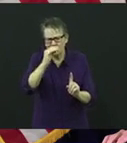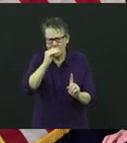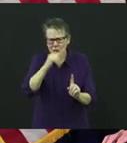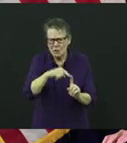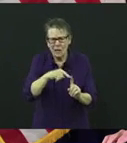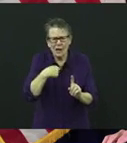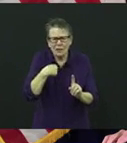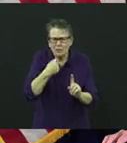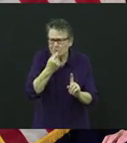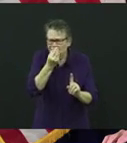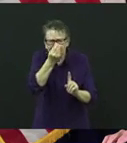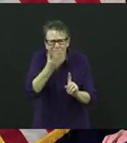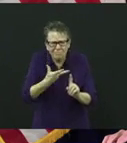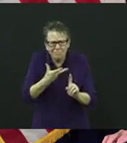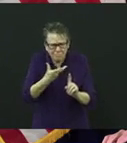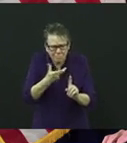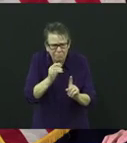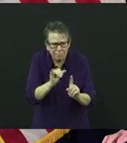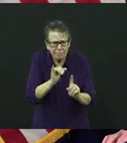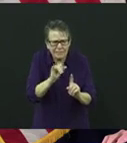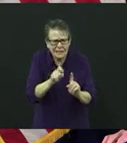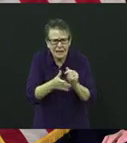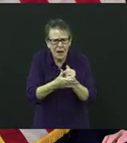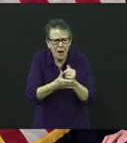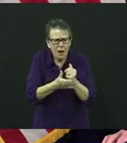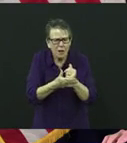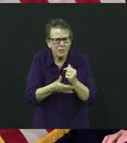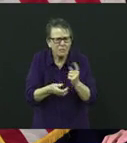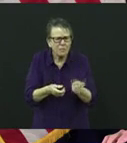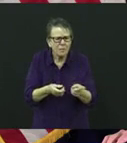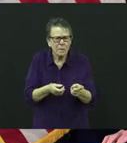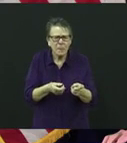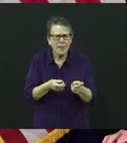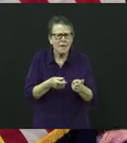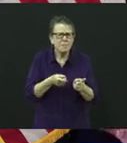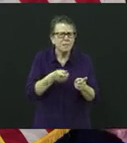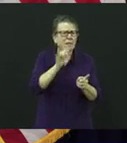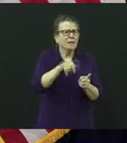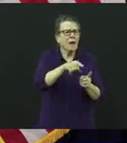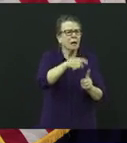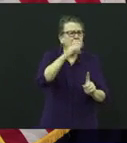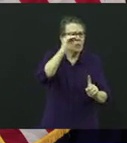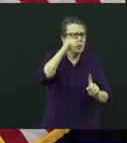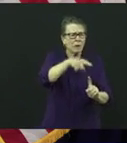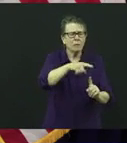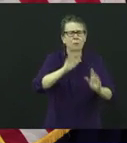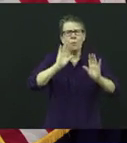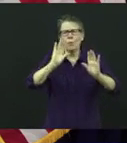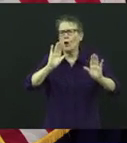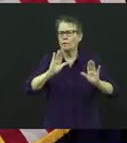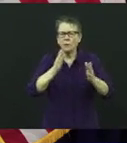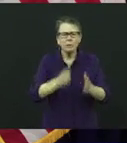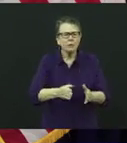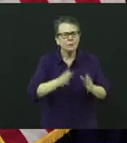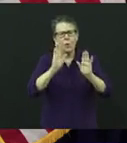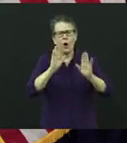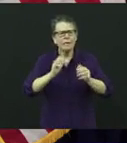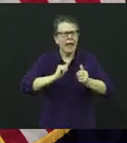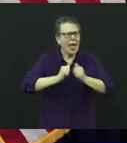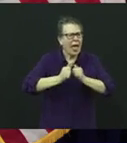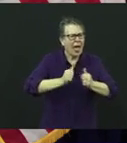blame his mom for screaming out on behalf of her son? But beyond that, I'm gonna leave it there. I'm